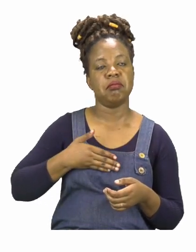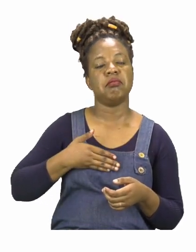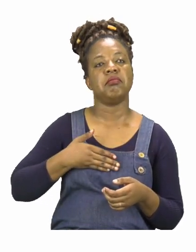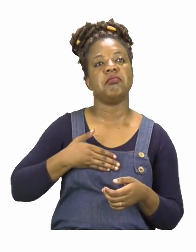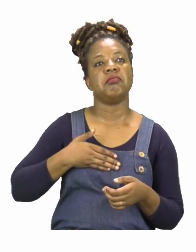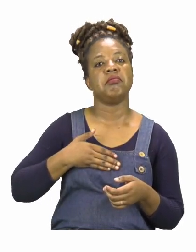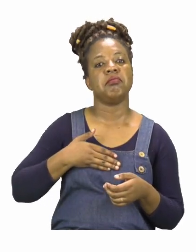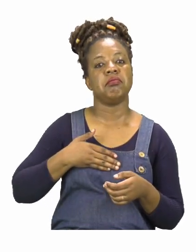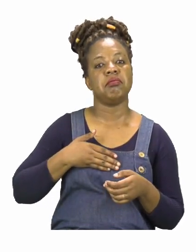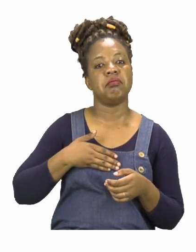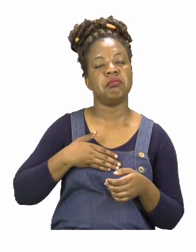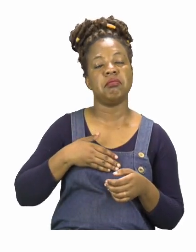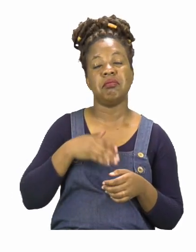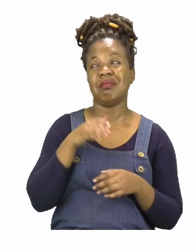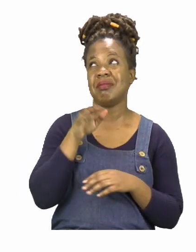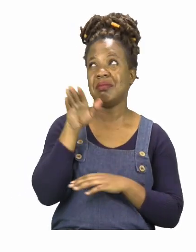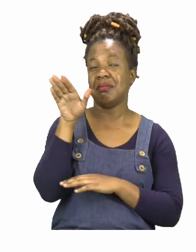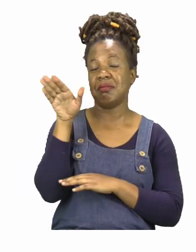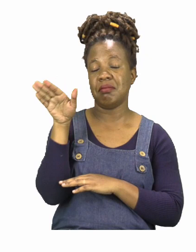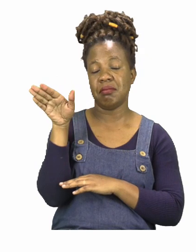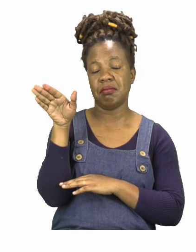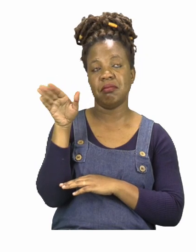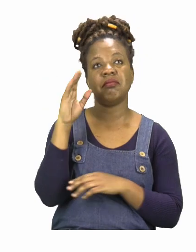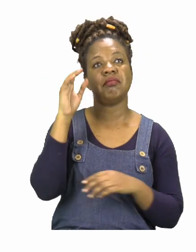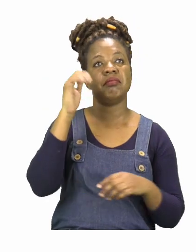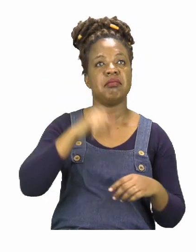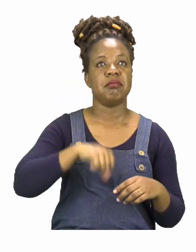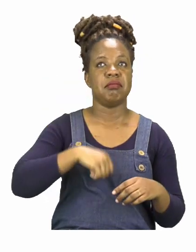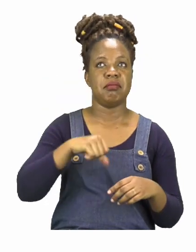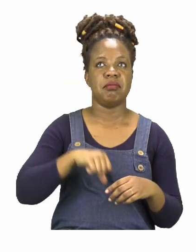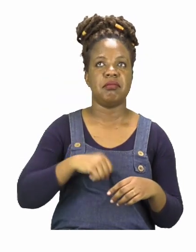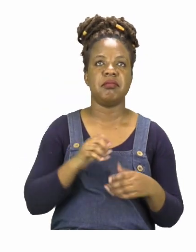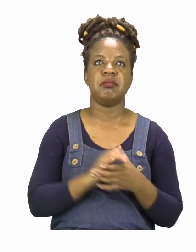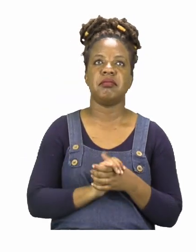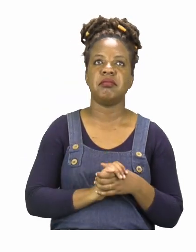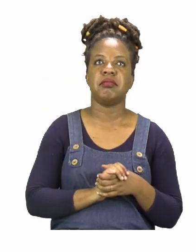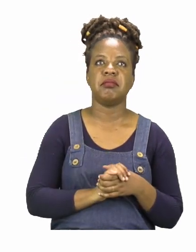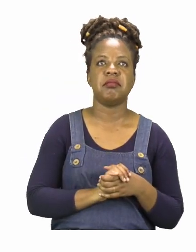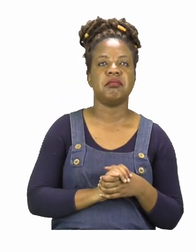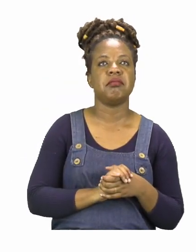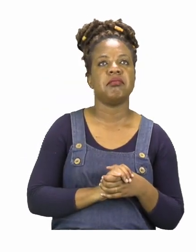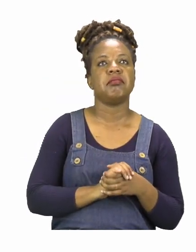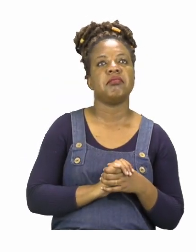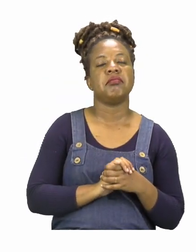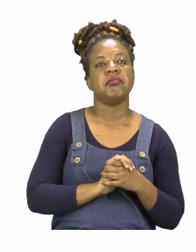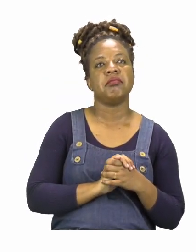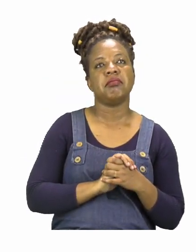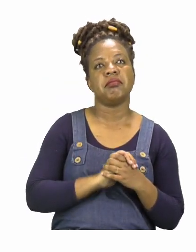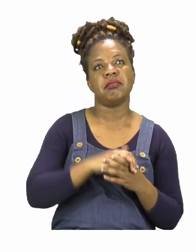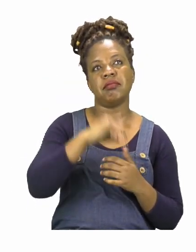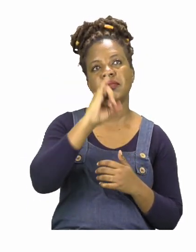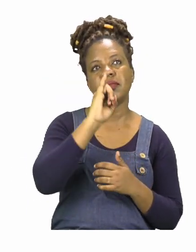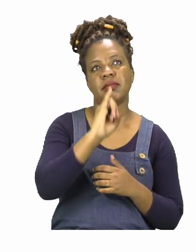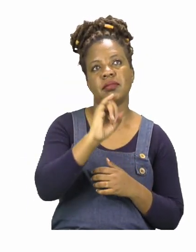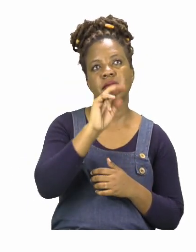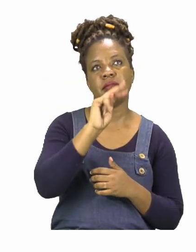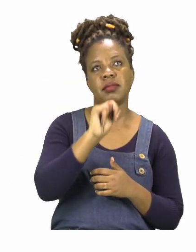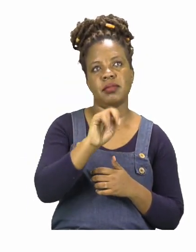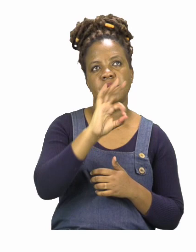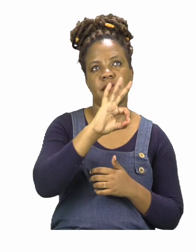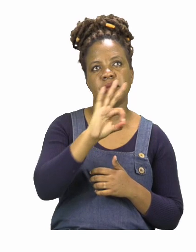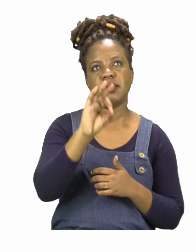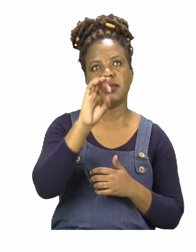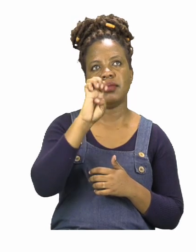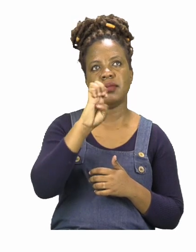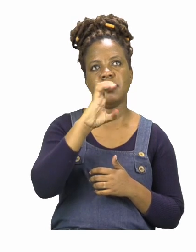The next word that we have is the word infectious. The word infectious is when